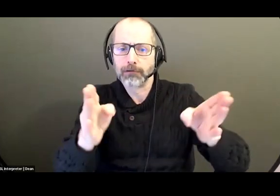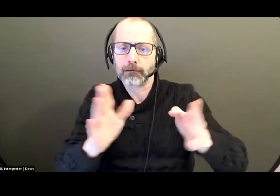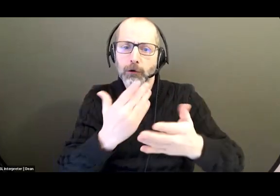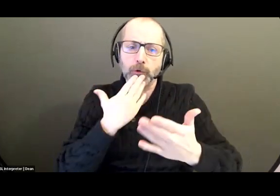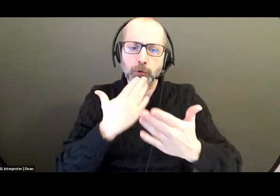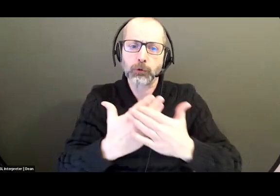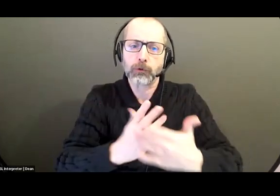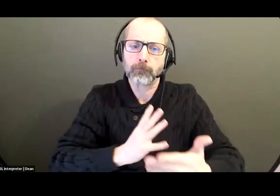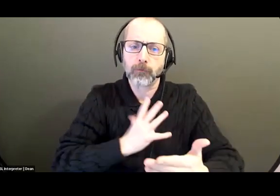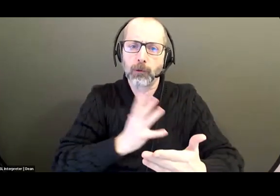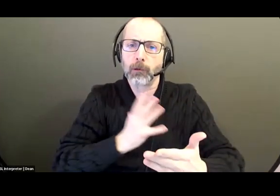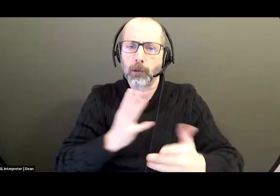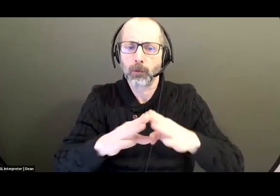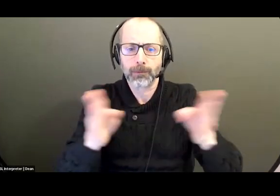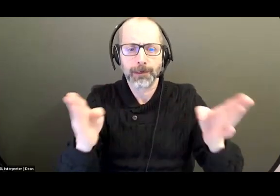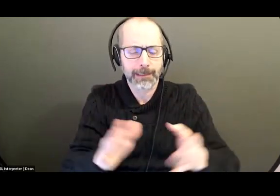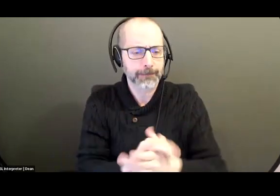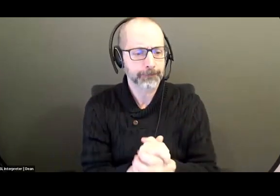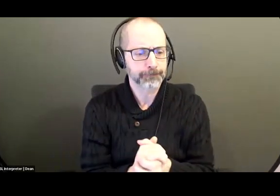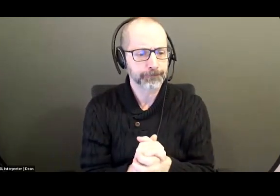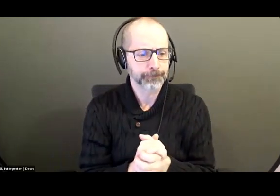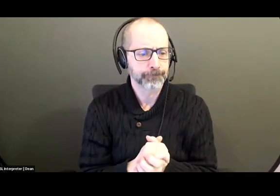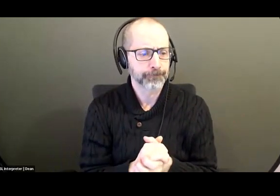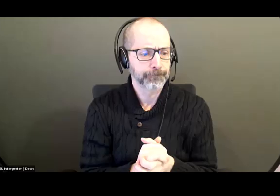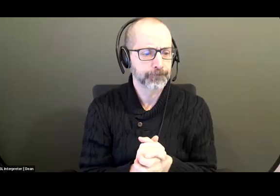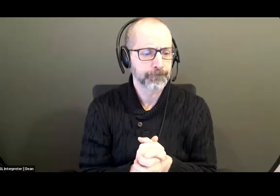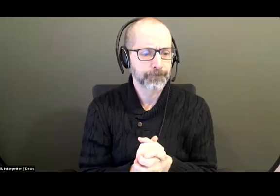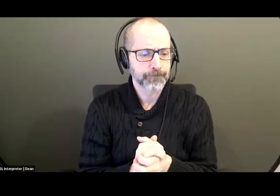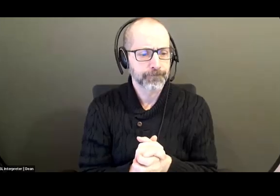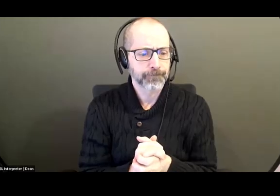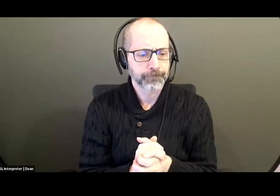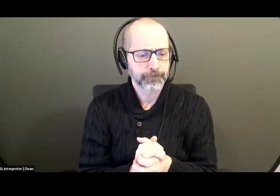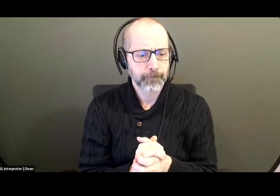my colleagues to get that up on the screen so we can hear from Bruce.